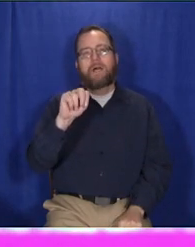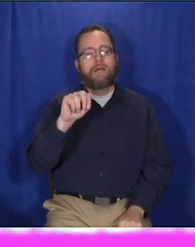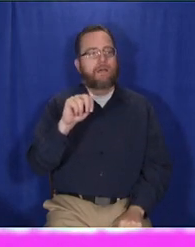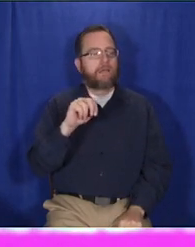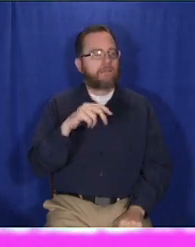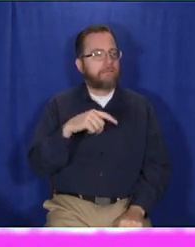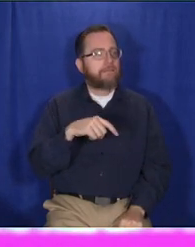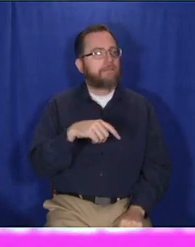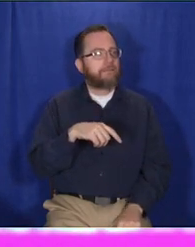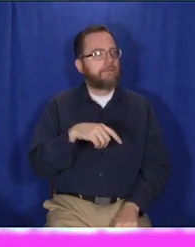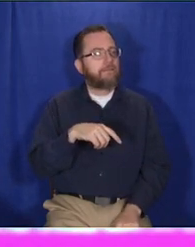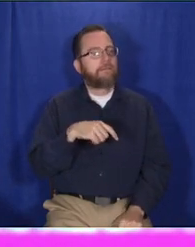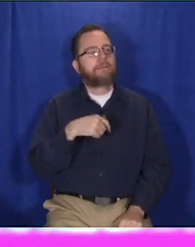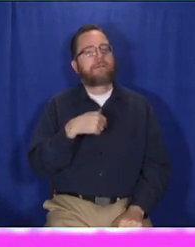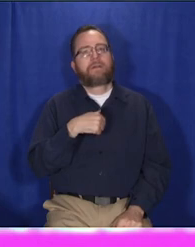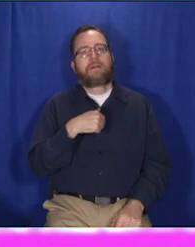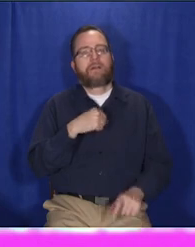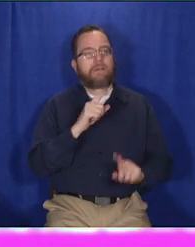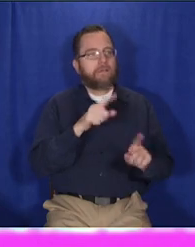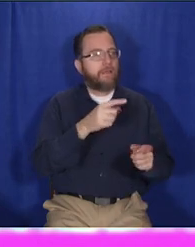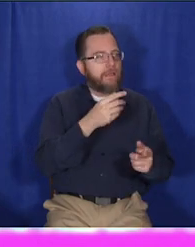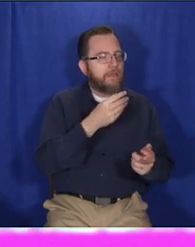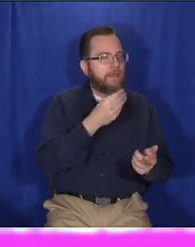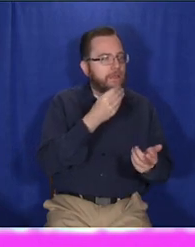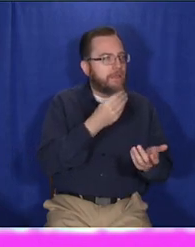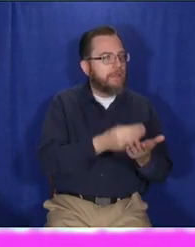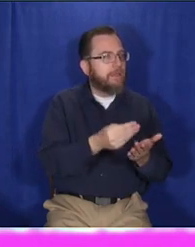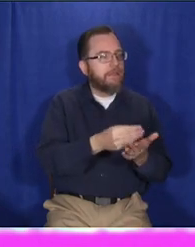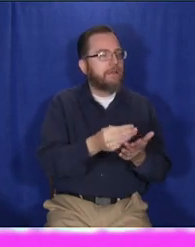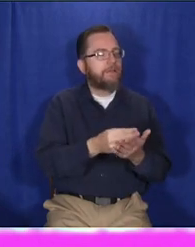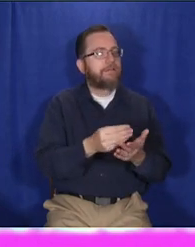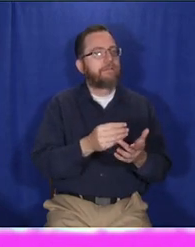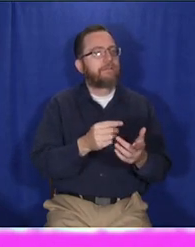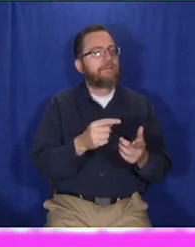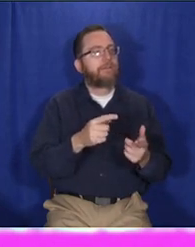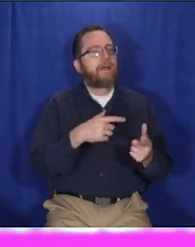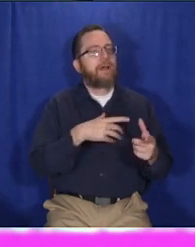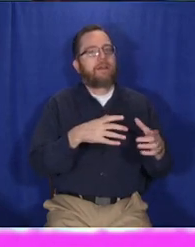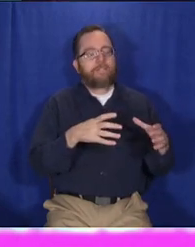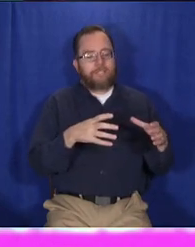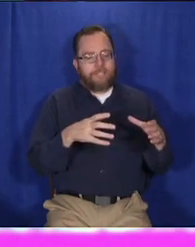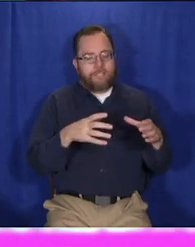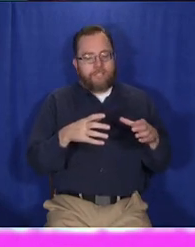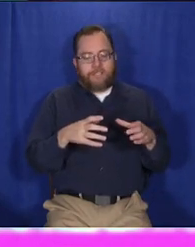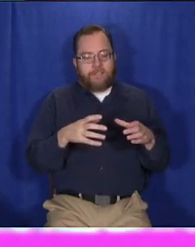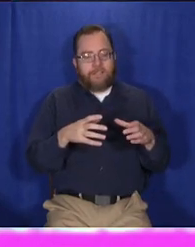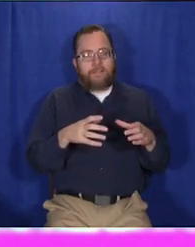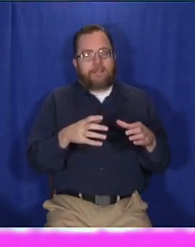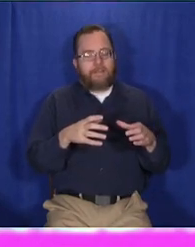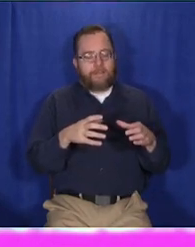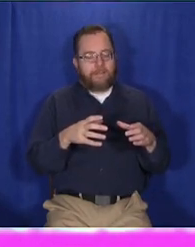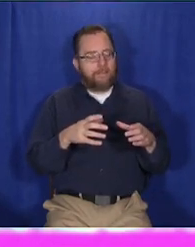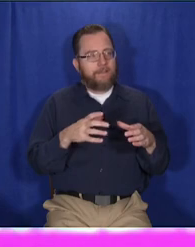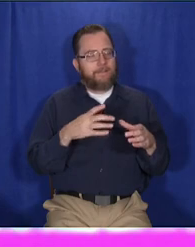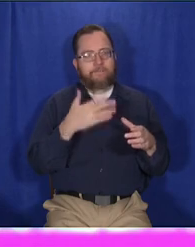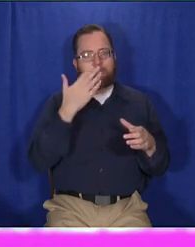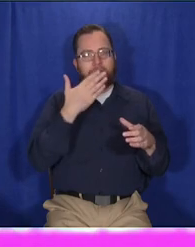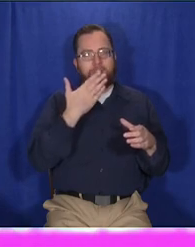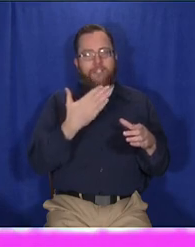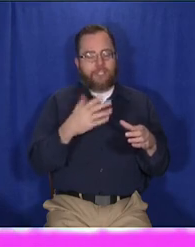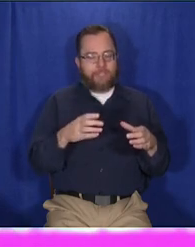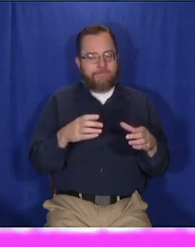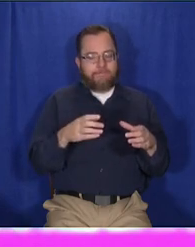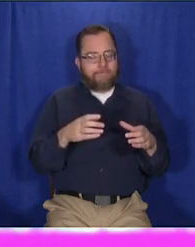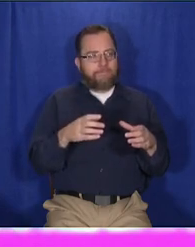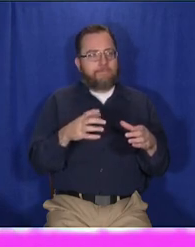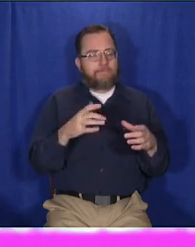I would get home, and my little annoying brothers would always be like, can I get a piece? Can I get a piece? And I'd be like, hold up, wait a minute. And I would give